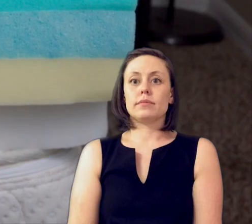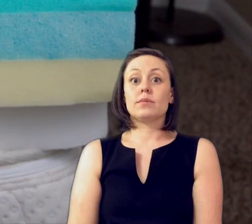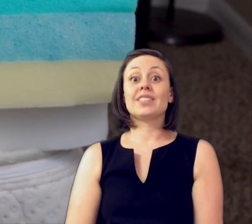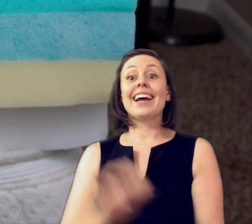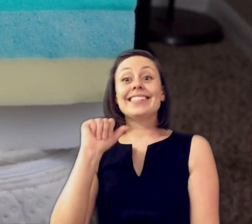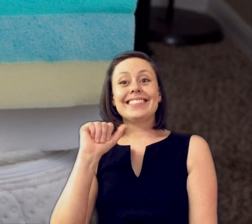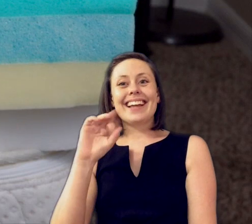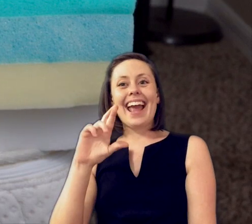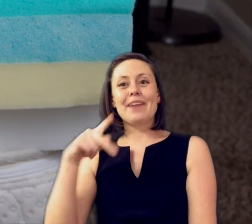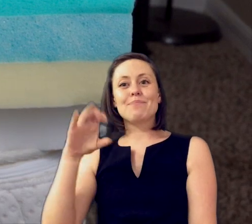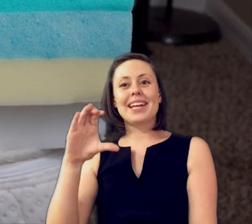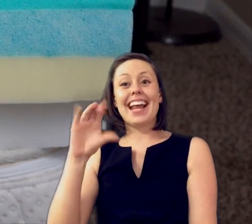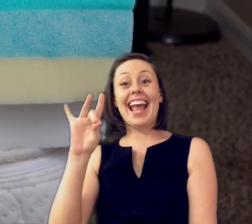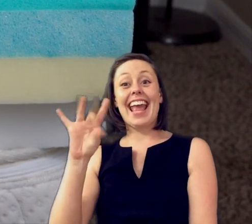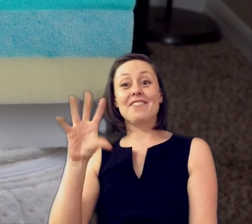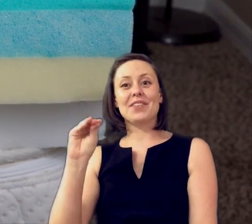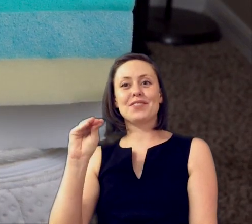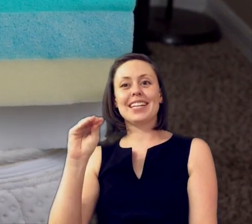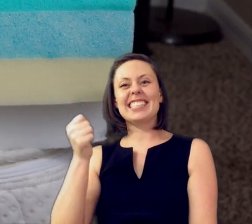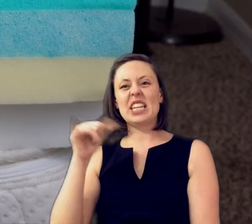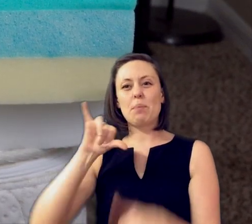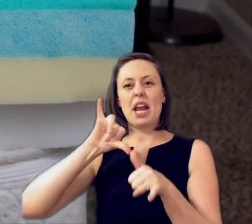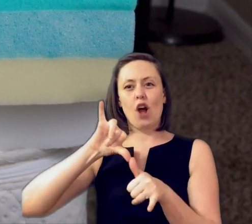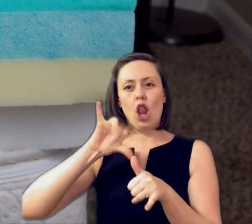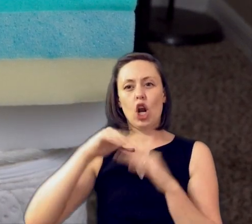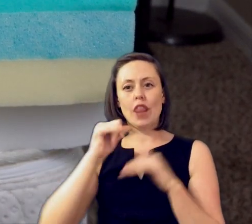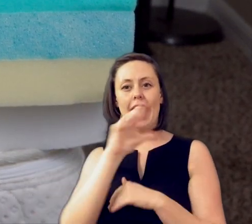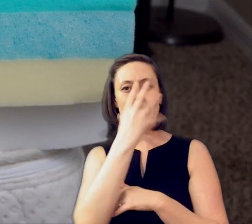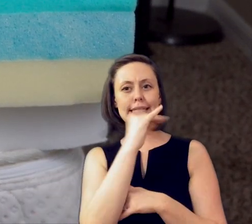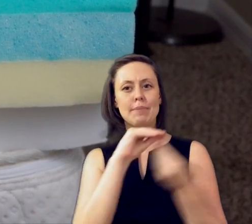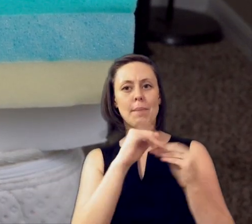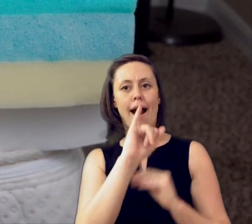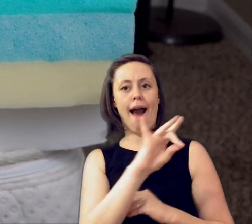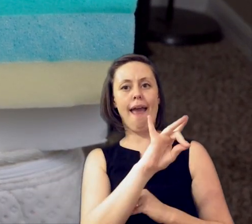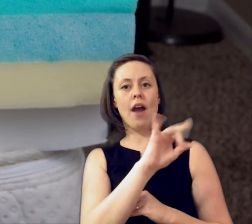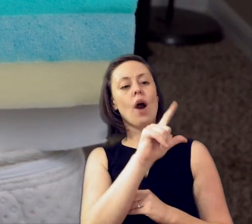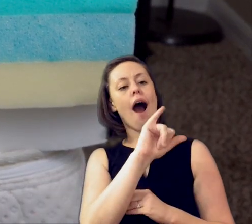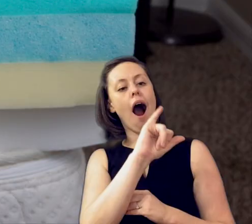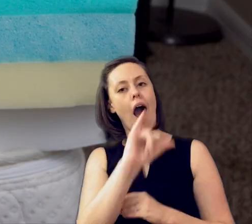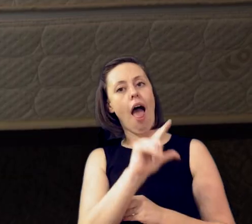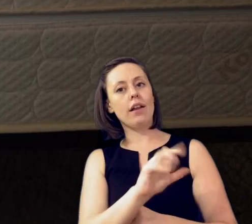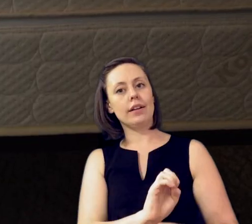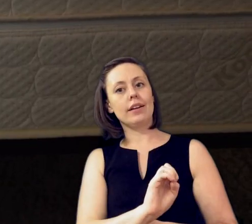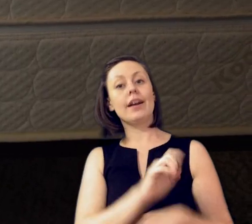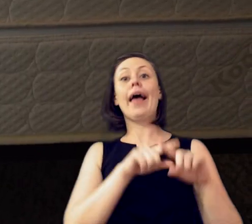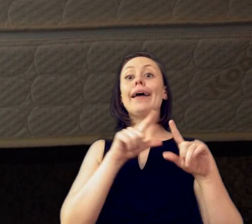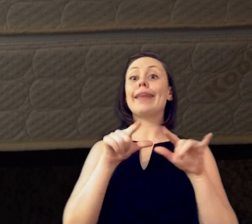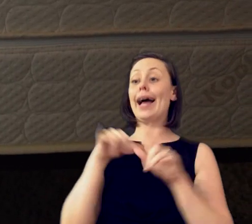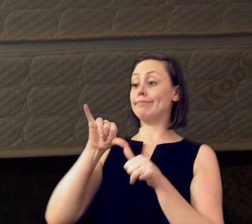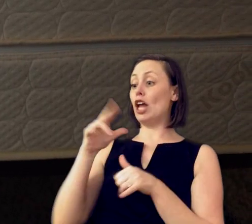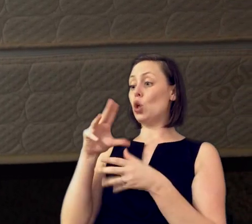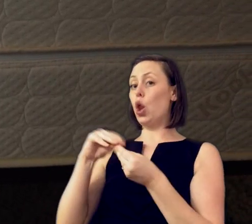So the AirPedic 850 is a bit taller than the Sleep Number i8 or ILE, standing